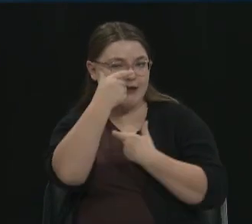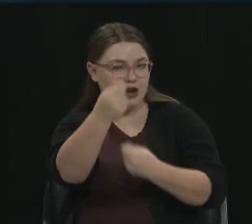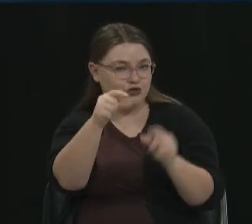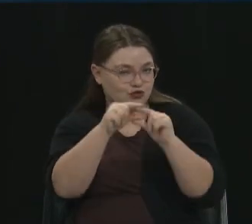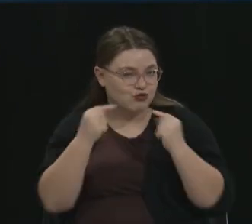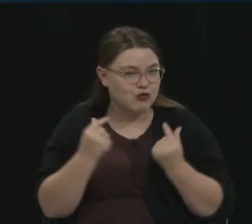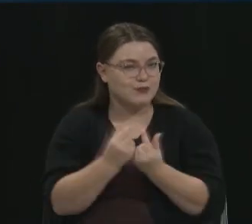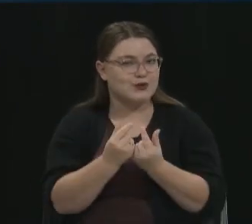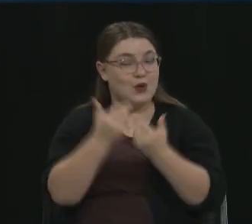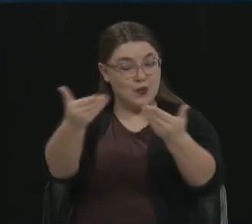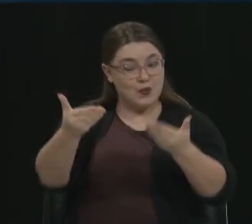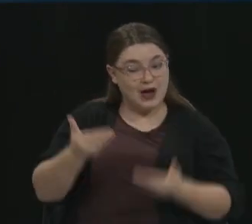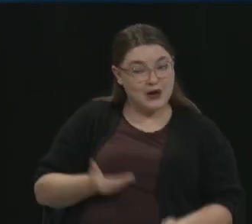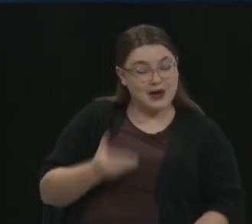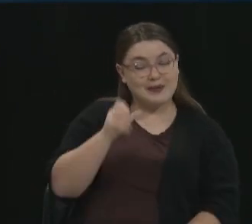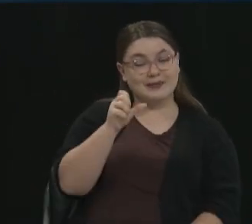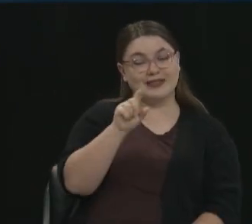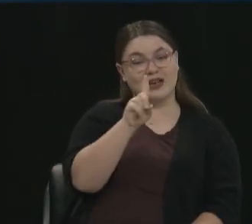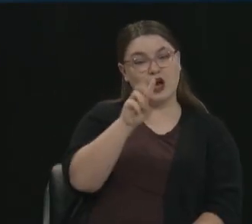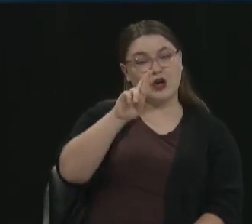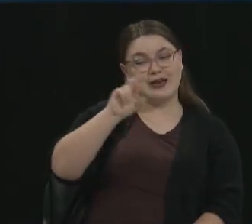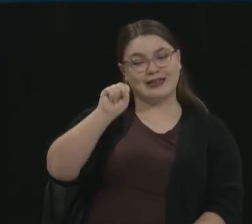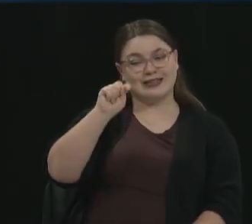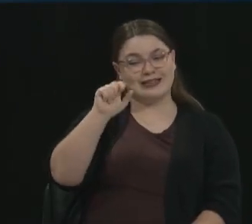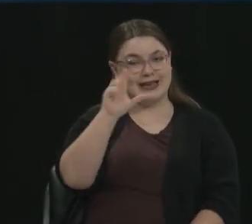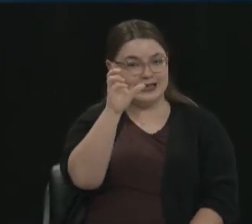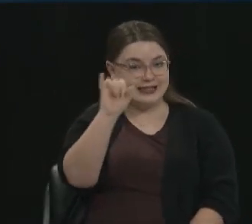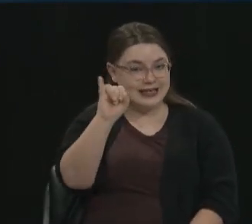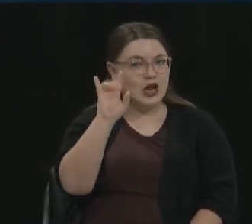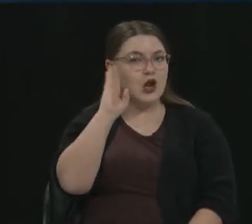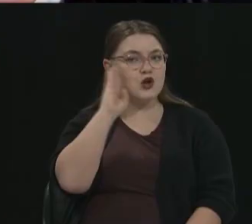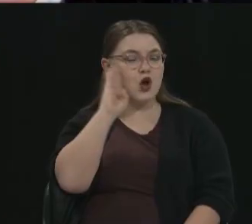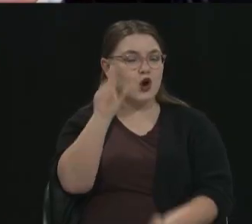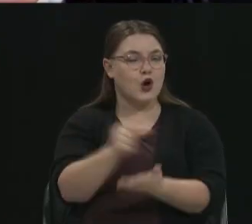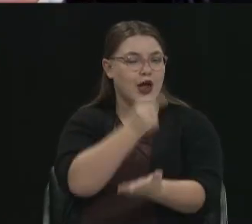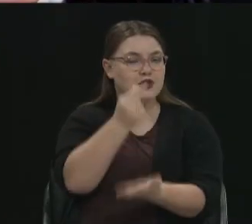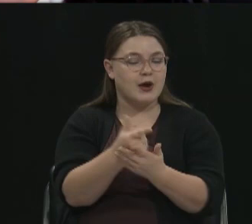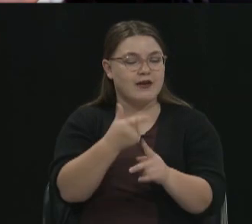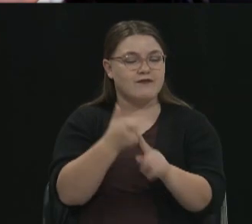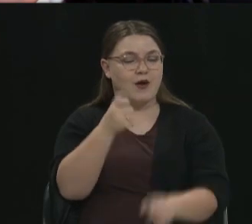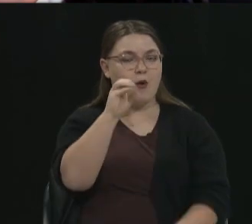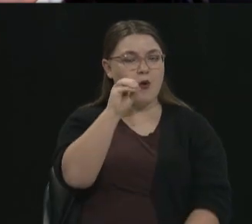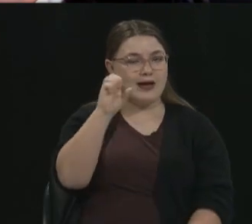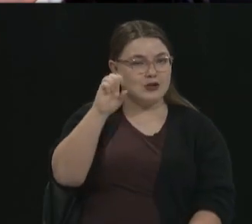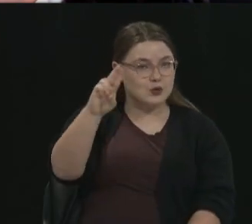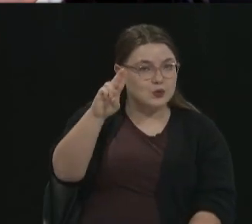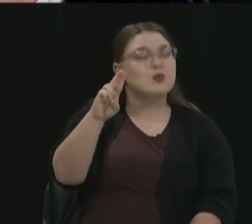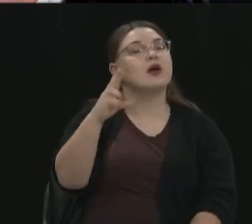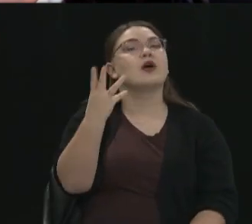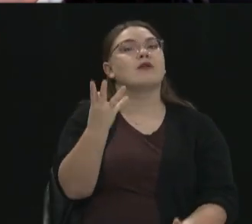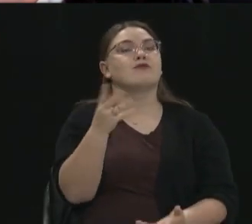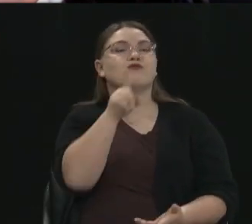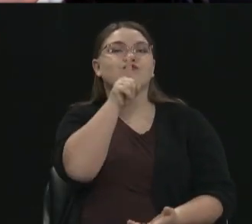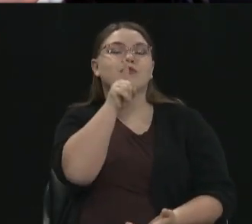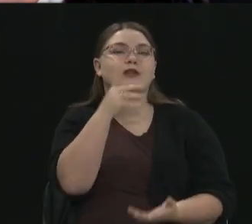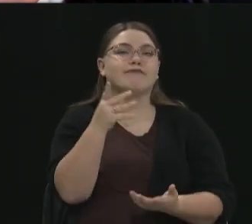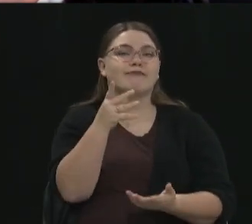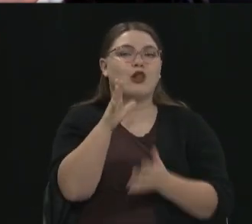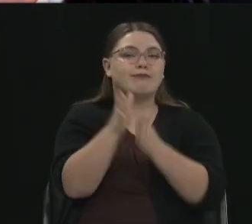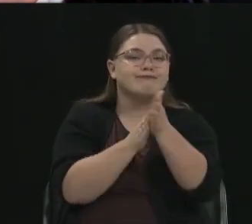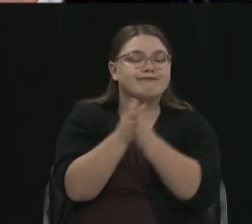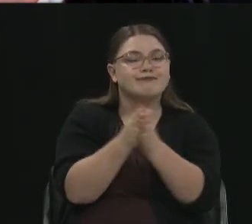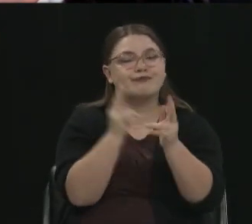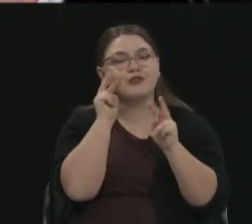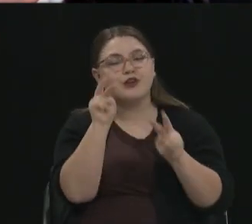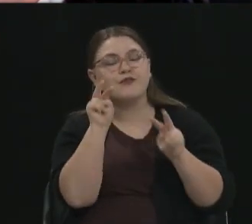got a PhD from The Ohio State University in political science, and we really look forward to learning more about your perspective